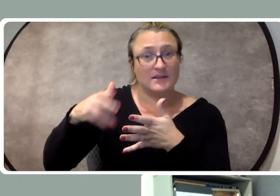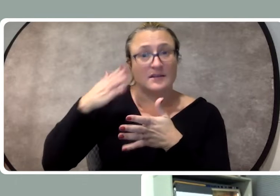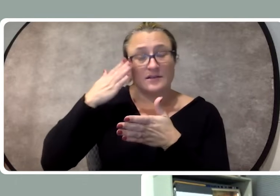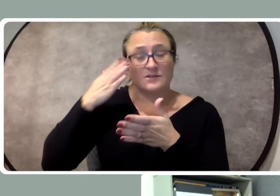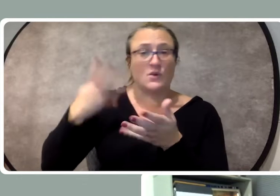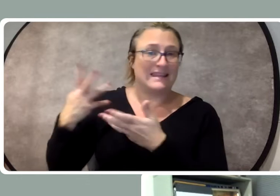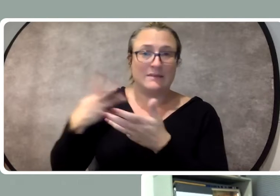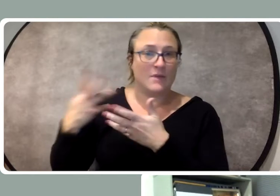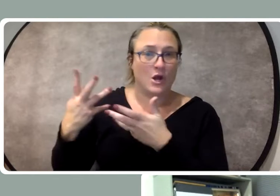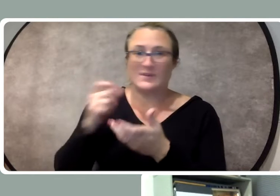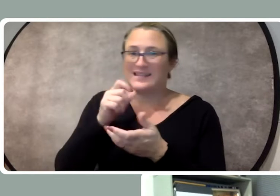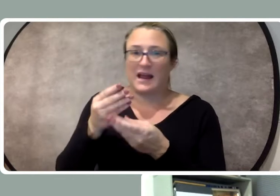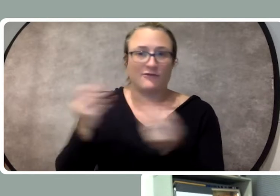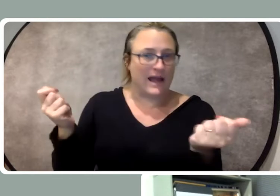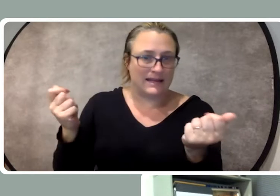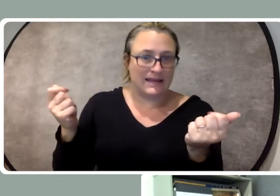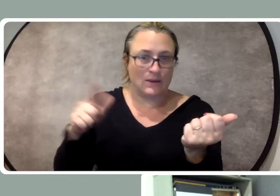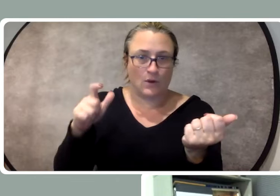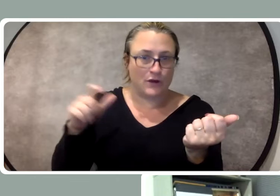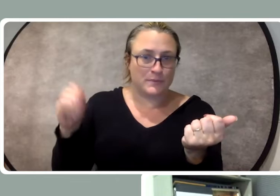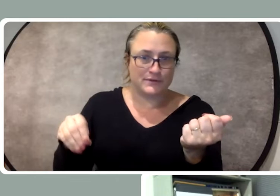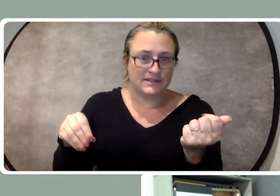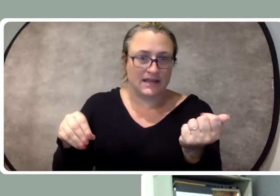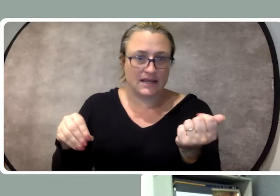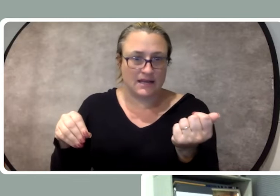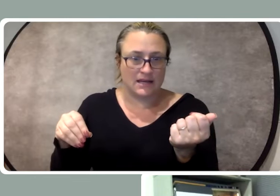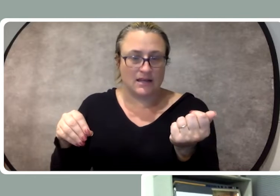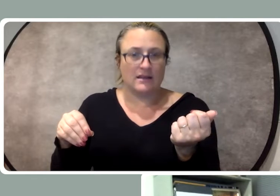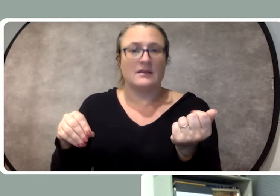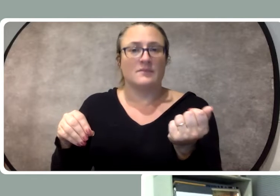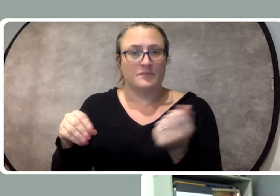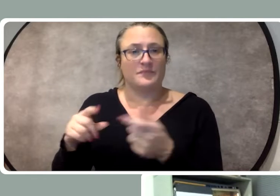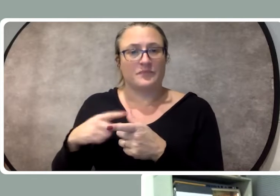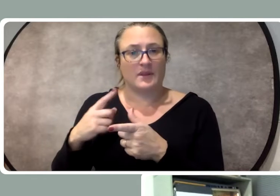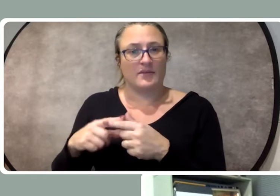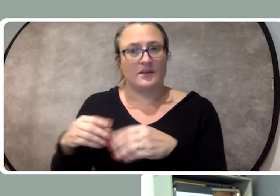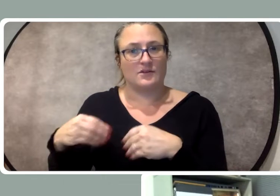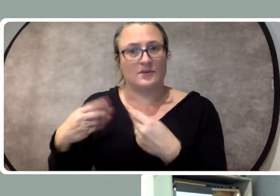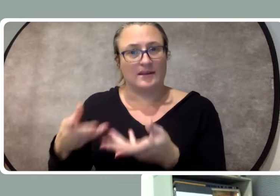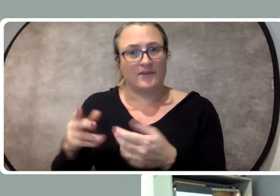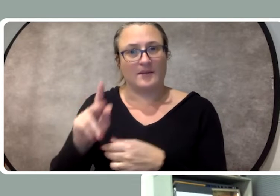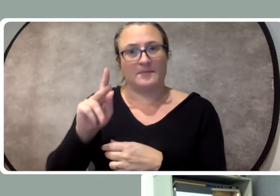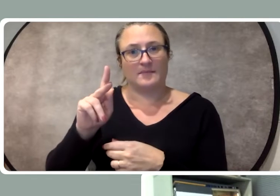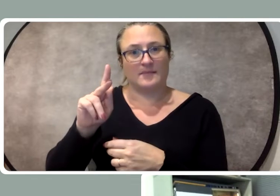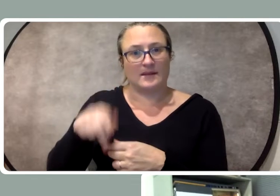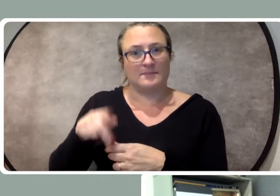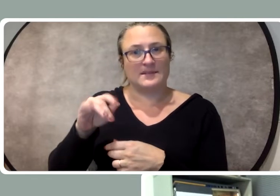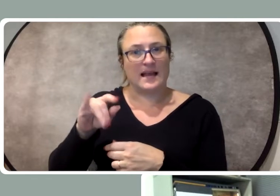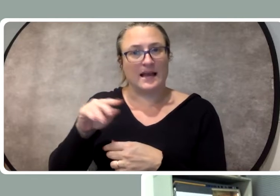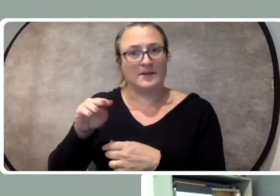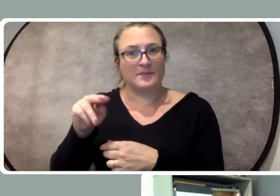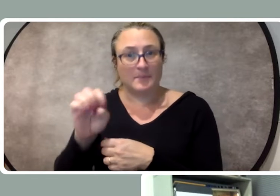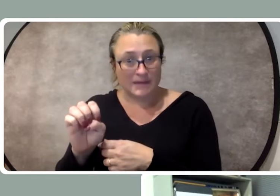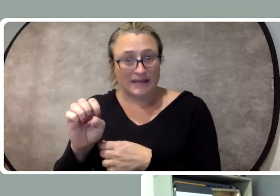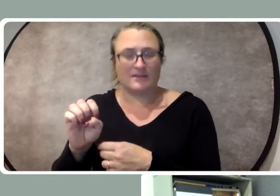not eradicate the cancer 100%, giving them capecitabine or Xeloda led